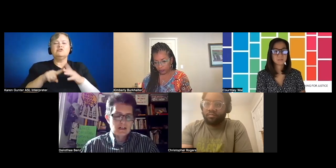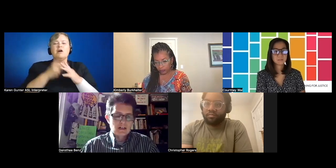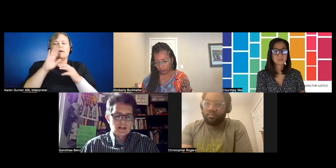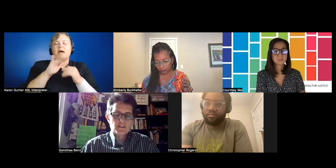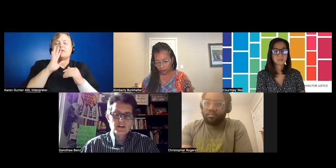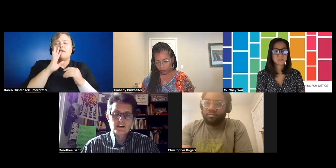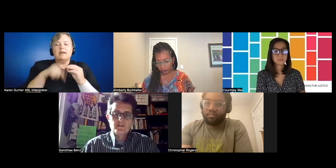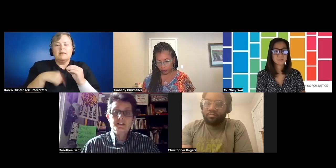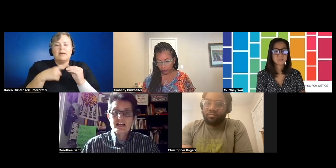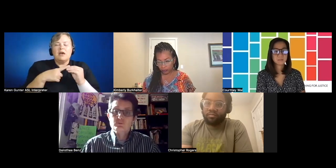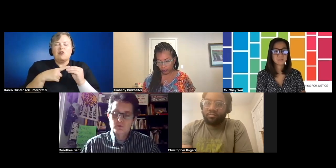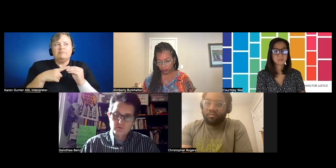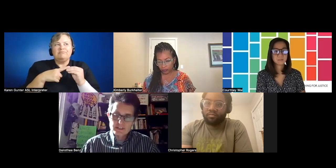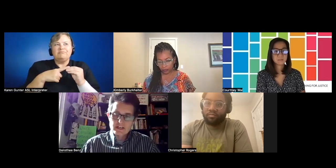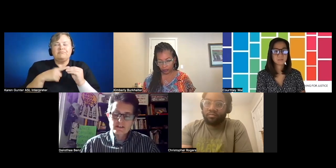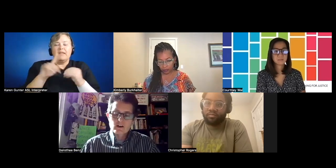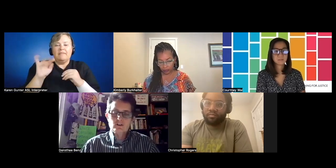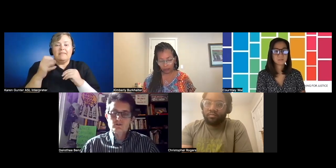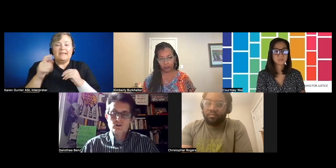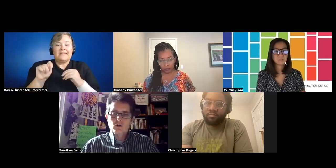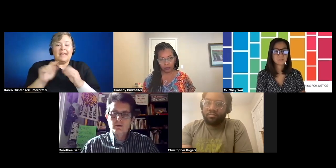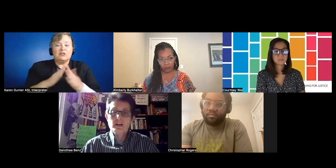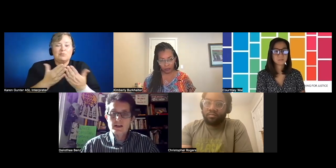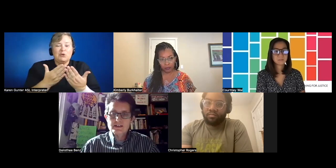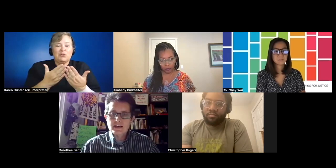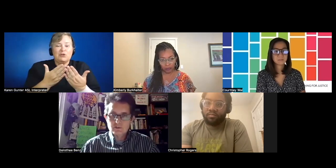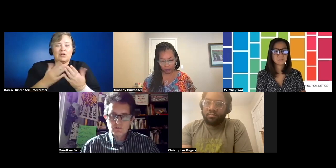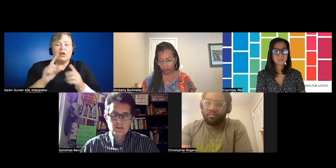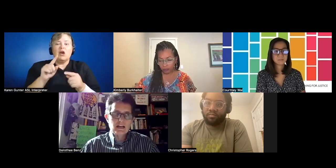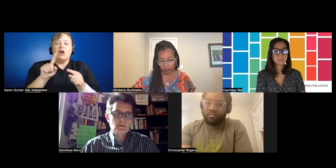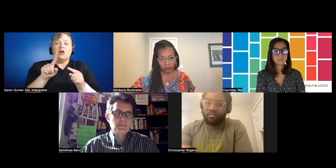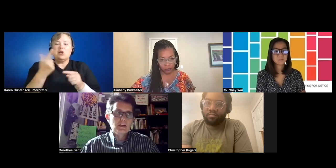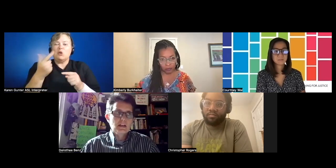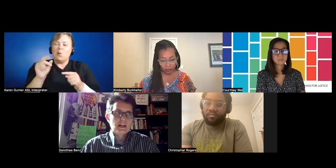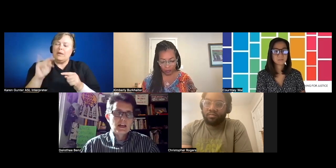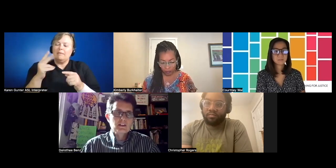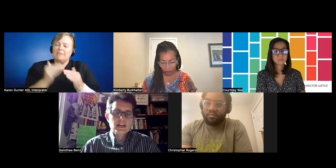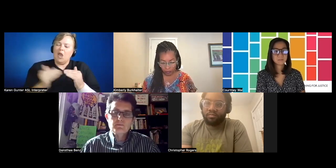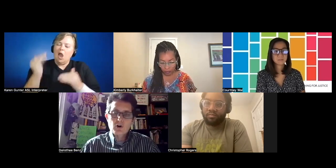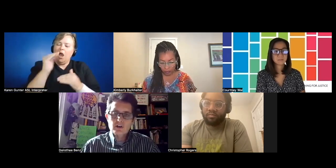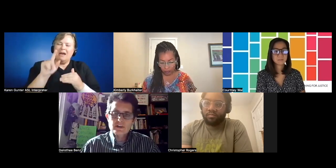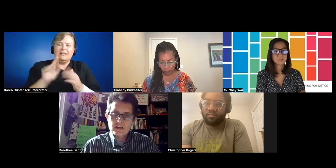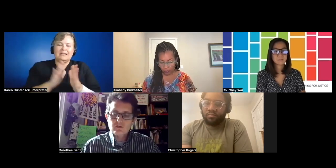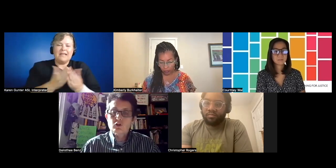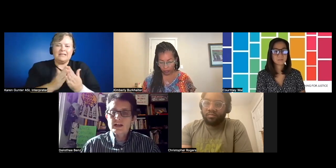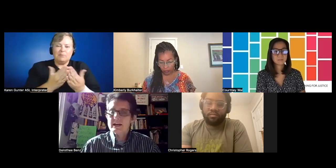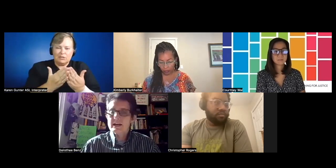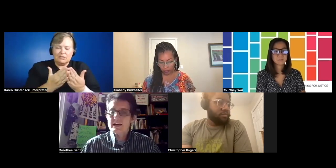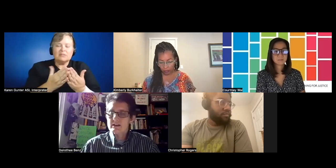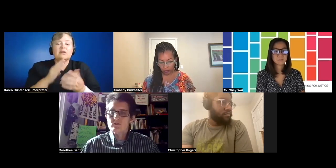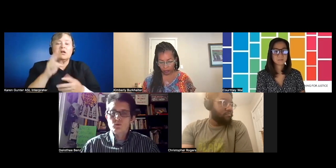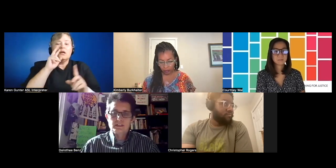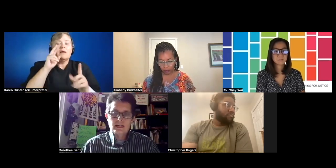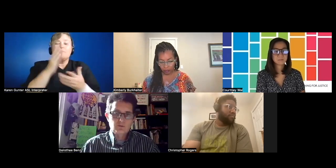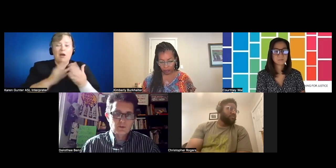about the textbooks, right? The article is called "Going Beyond the Textbooks," and part of it is looking